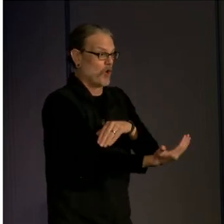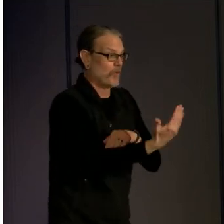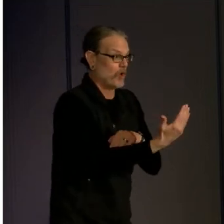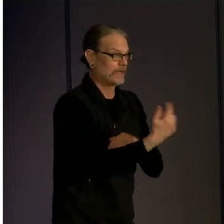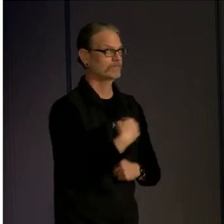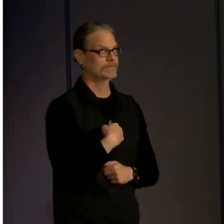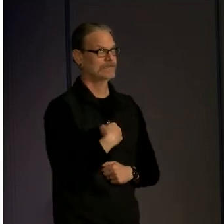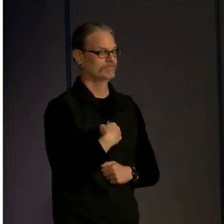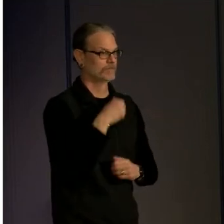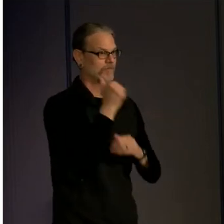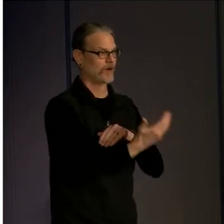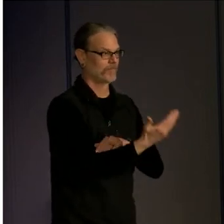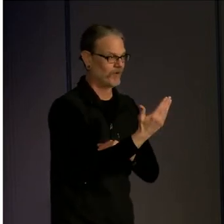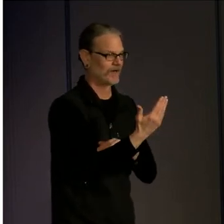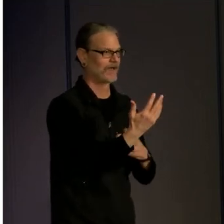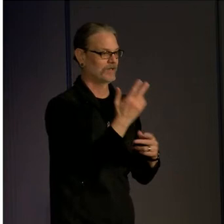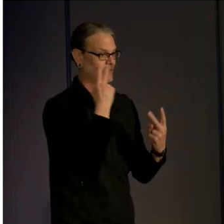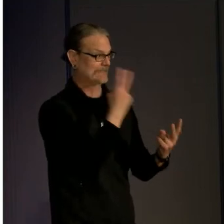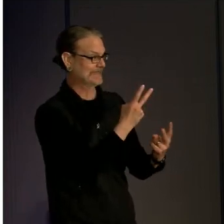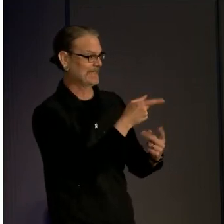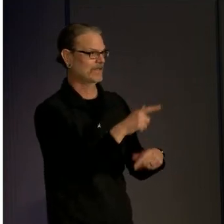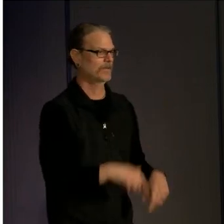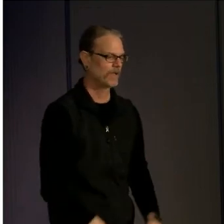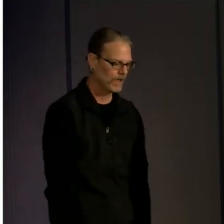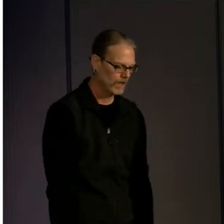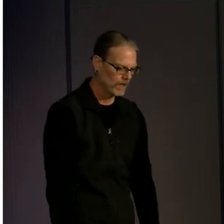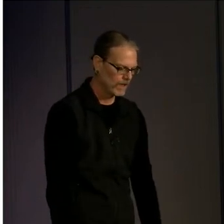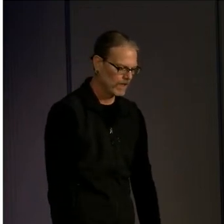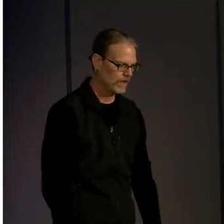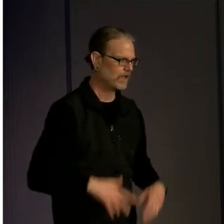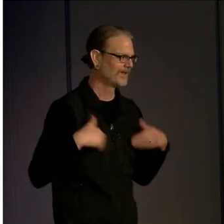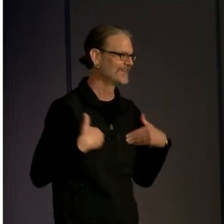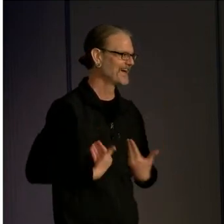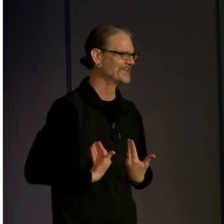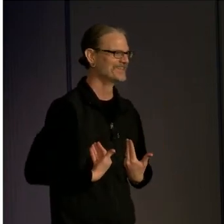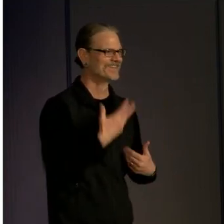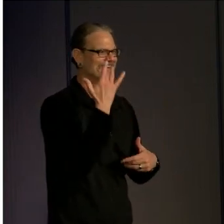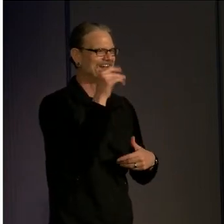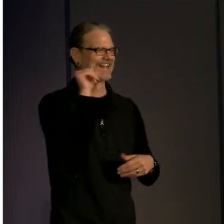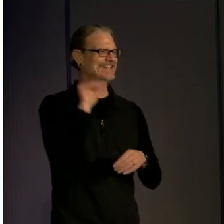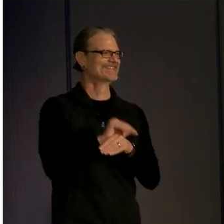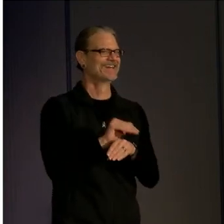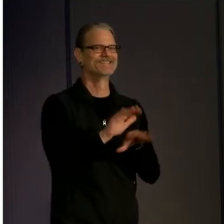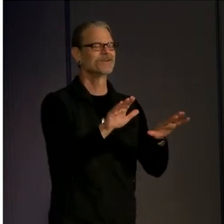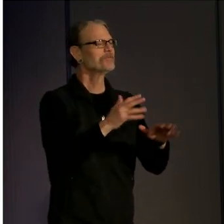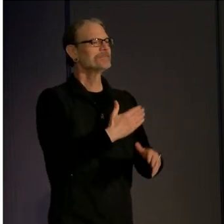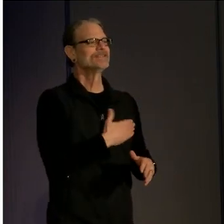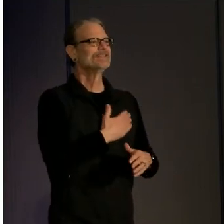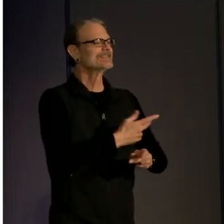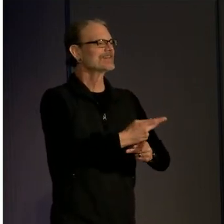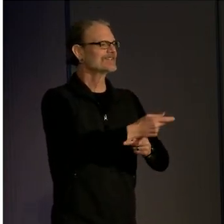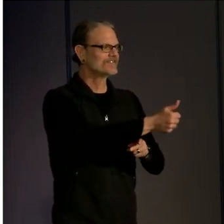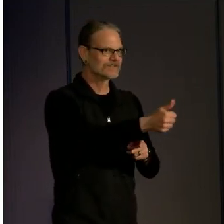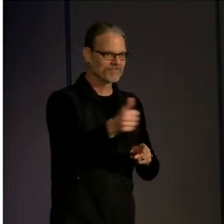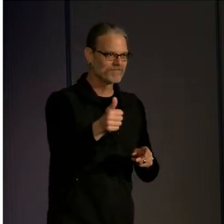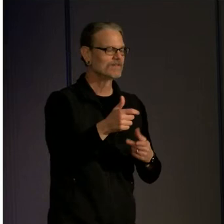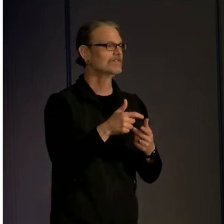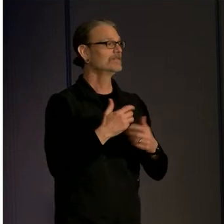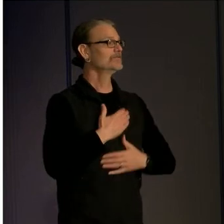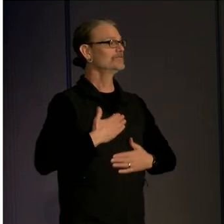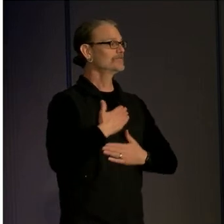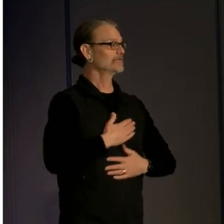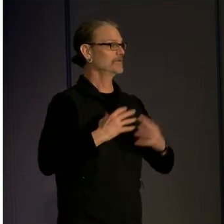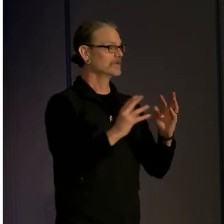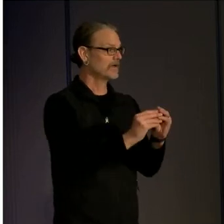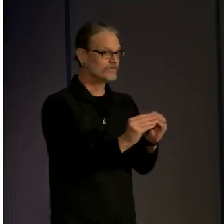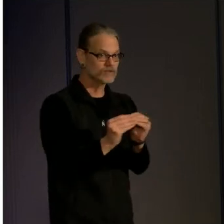but you're not gonna get the full experience unless you're taking care of yourself. So enjoy the conference, enjoy the